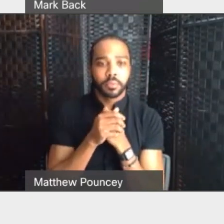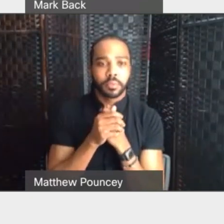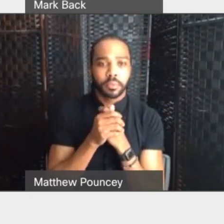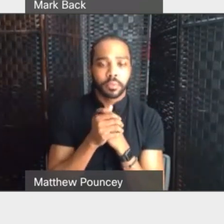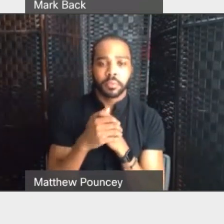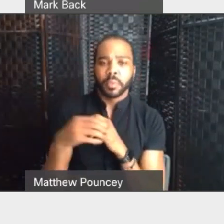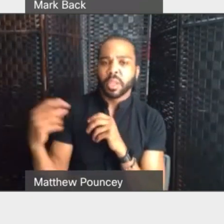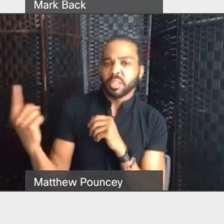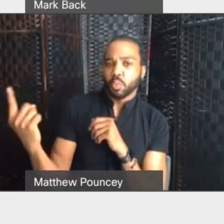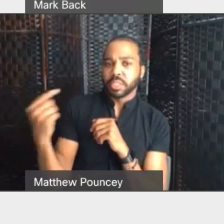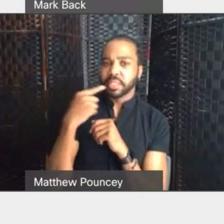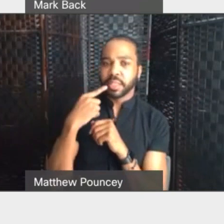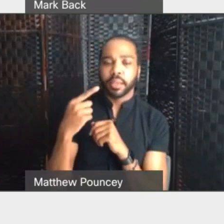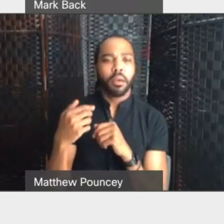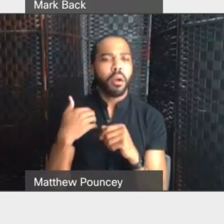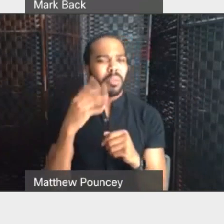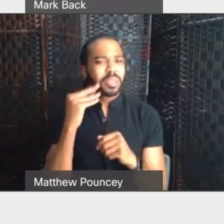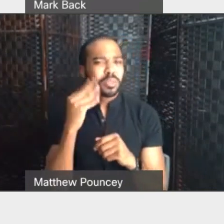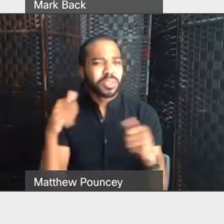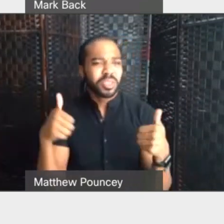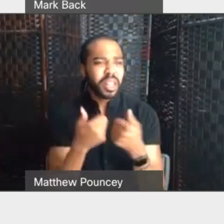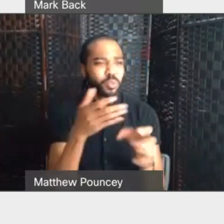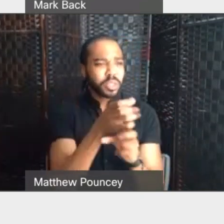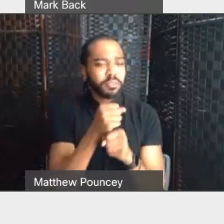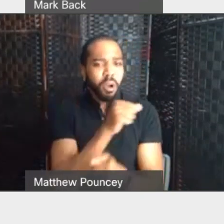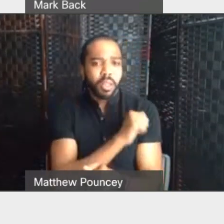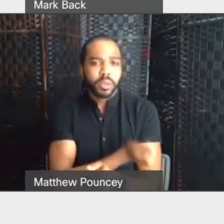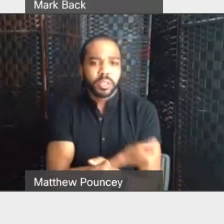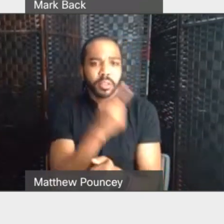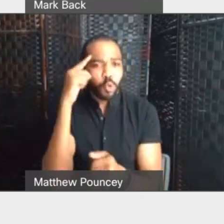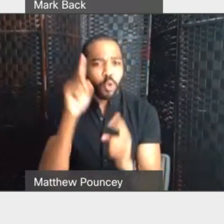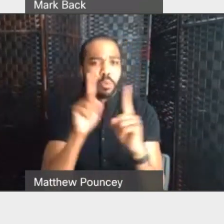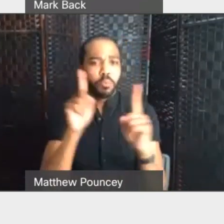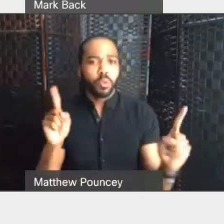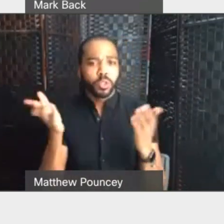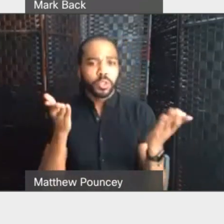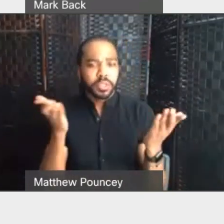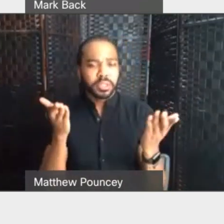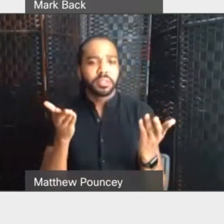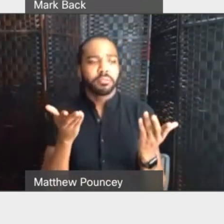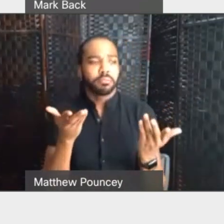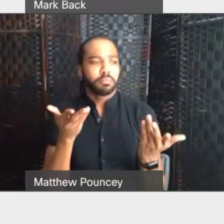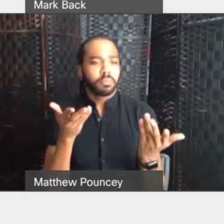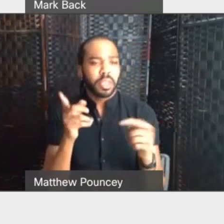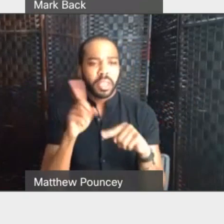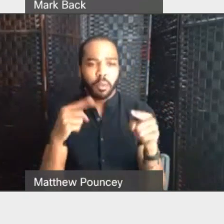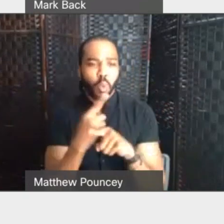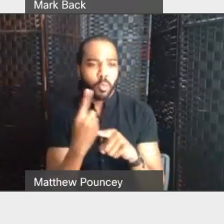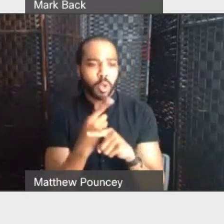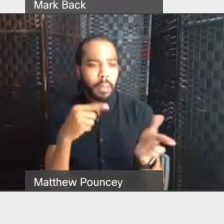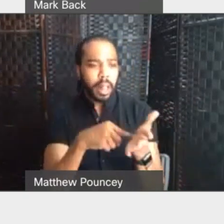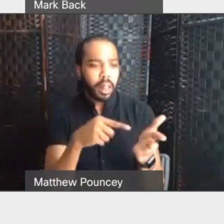Someone is saying we're experiencing a challenge receiving authorizations for remote services so that they can properly bill. Does